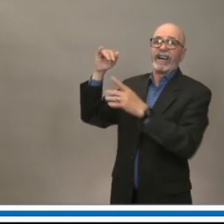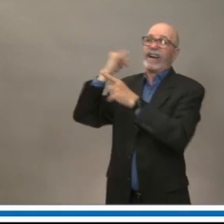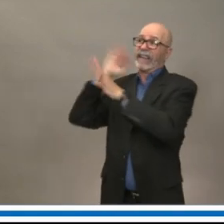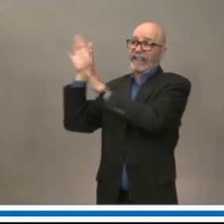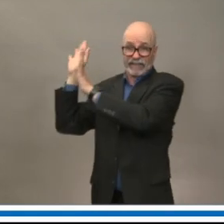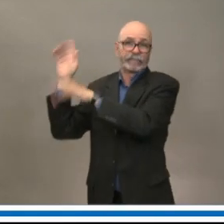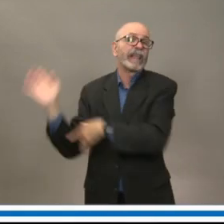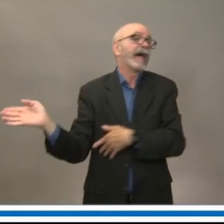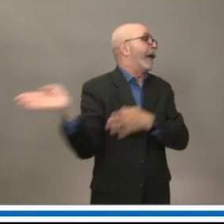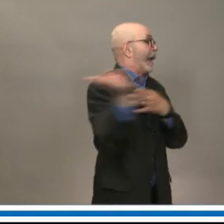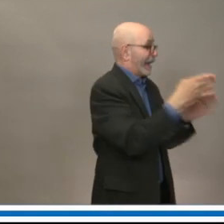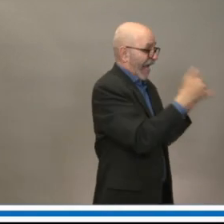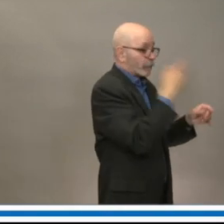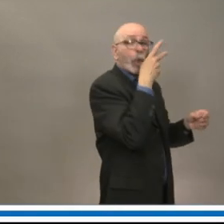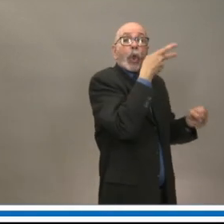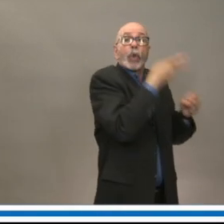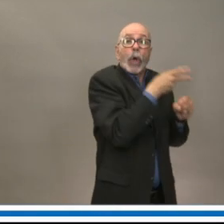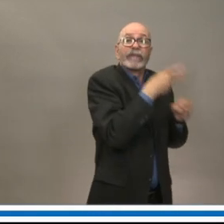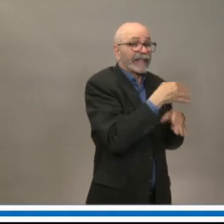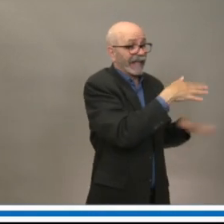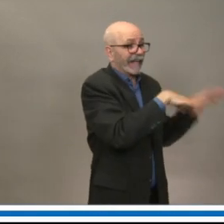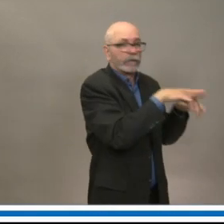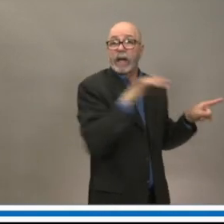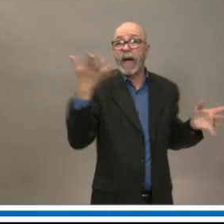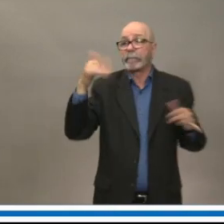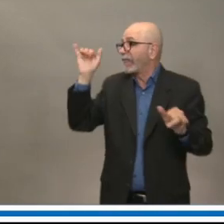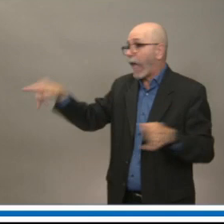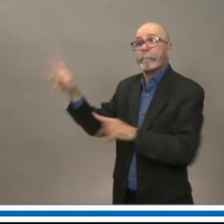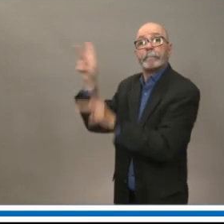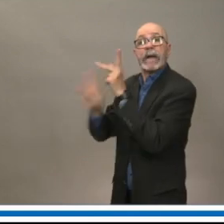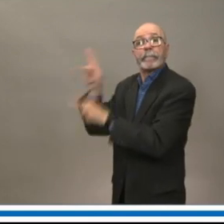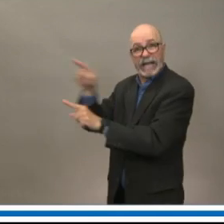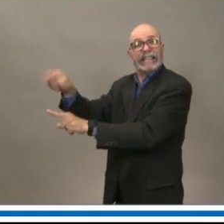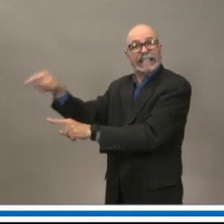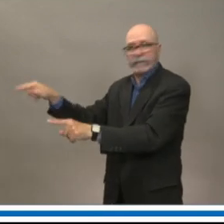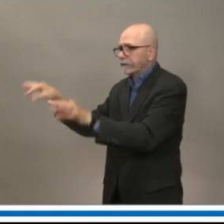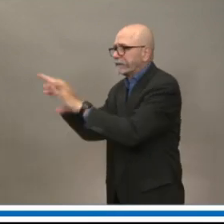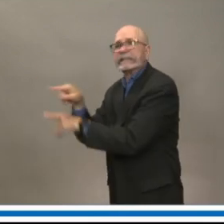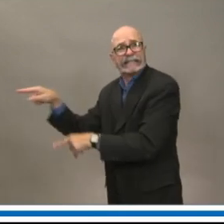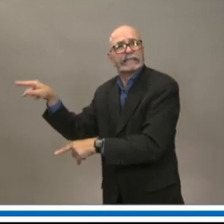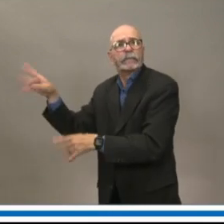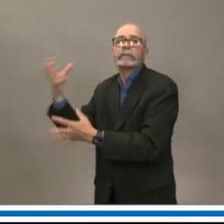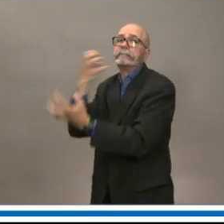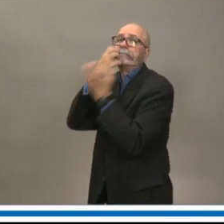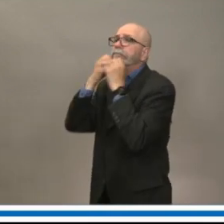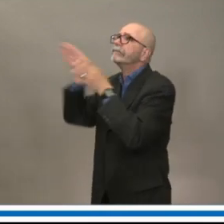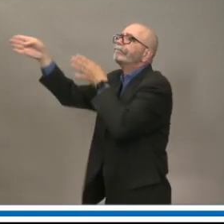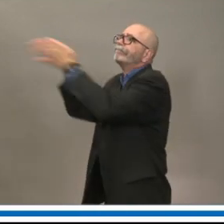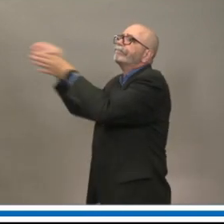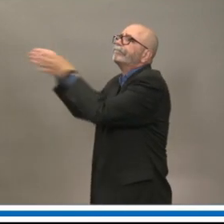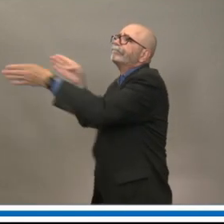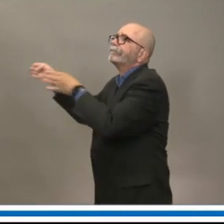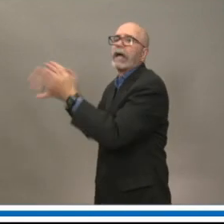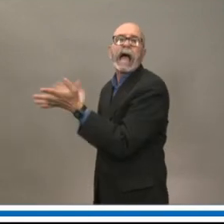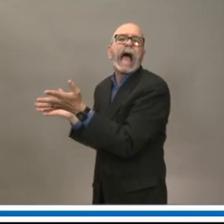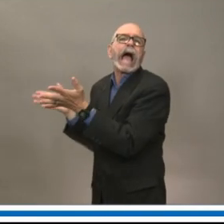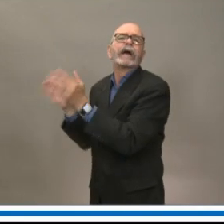be essential for that family. So I would encourage that ongoing conversation at a